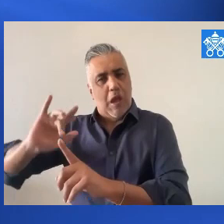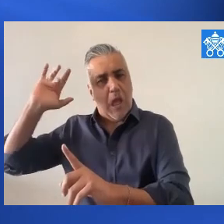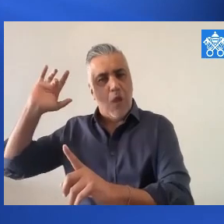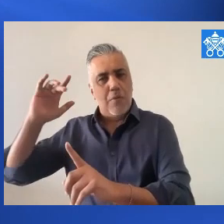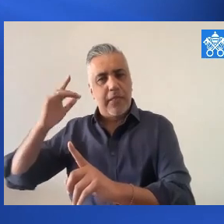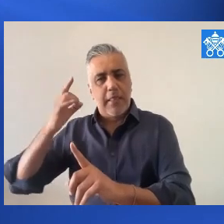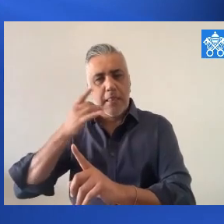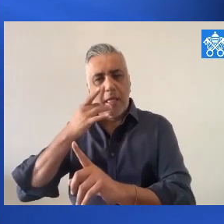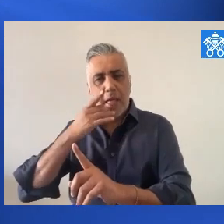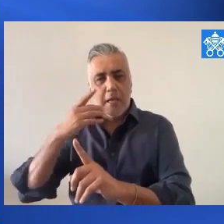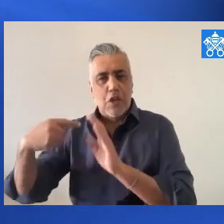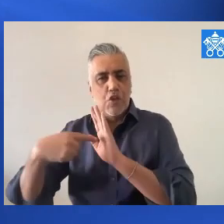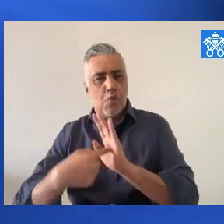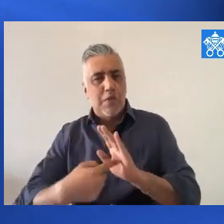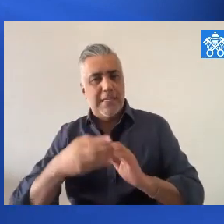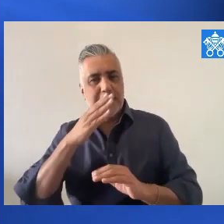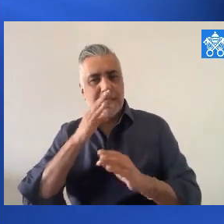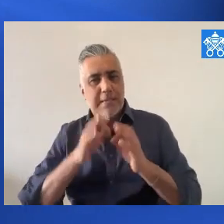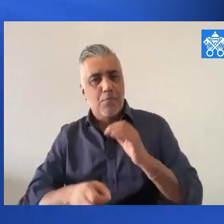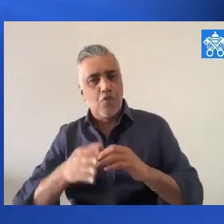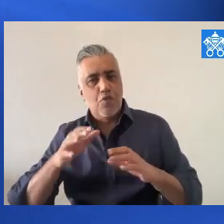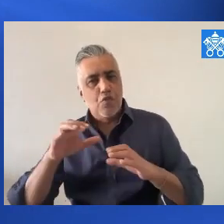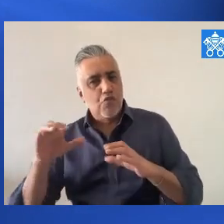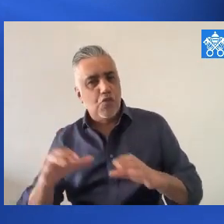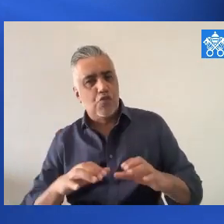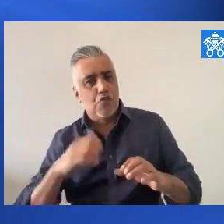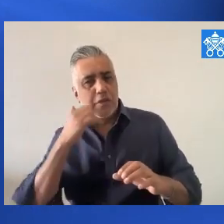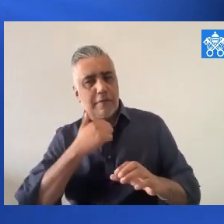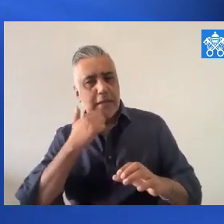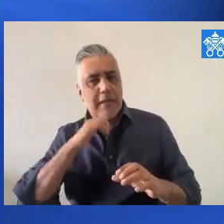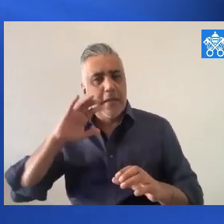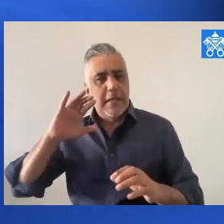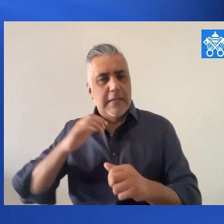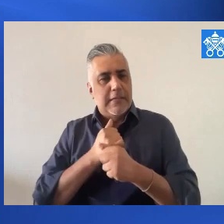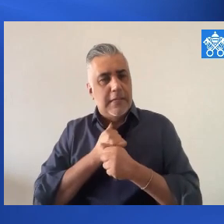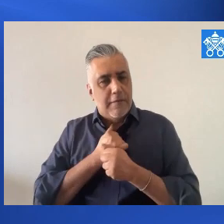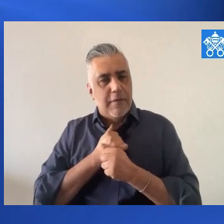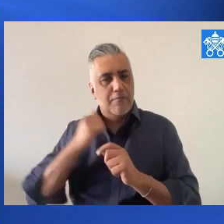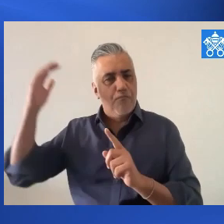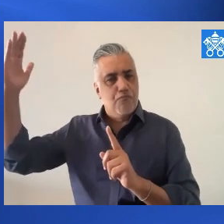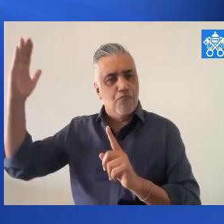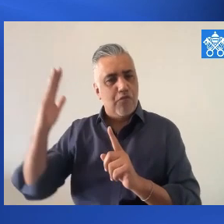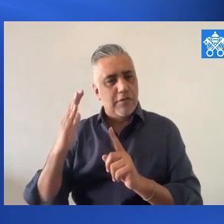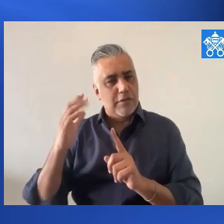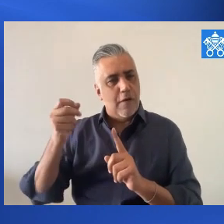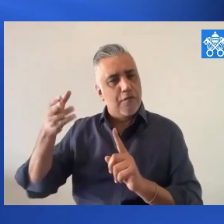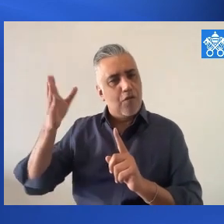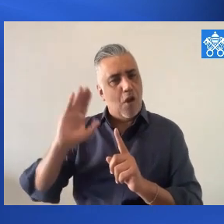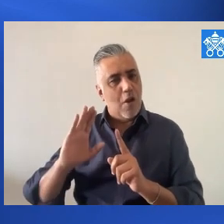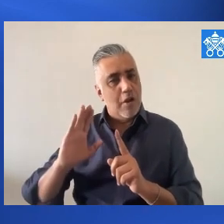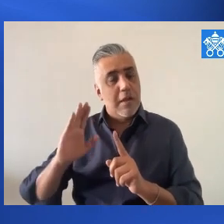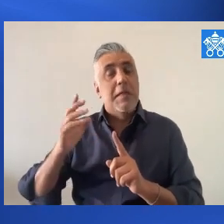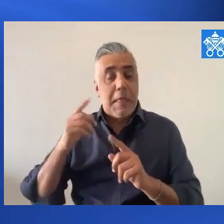saints shine with reflected light and show in the simple gestures of their day the